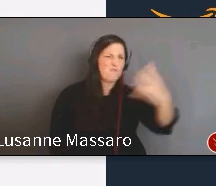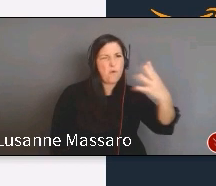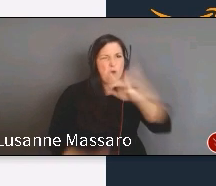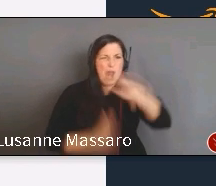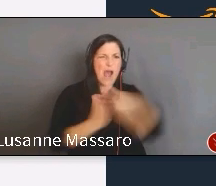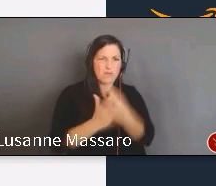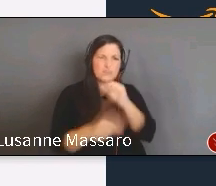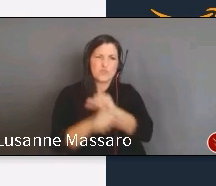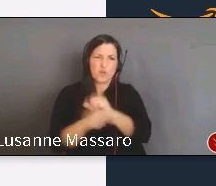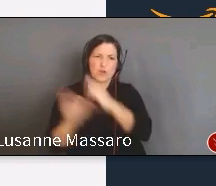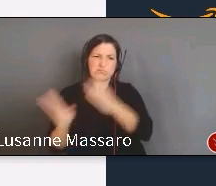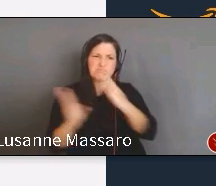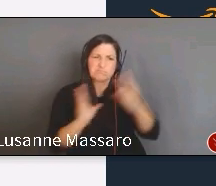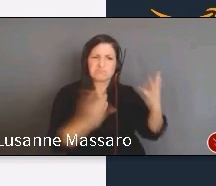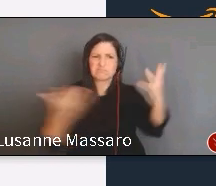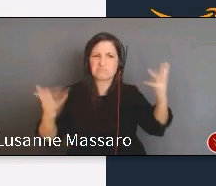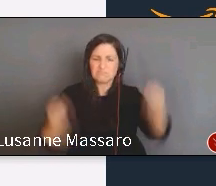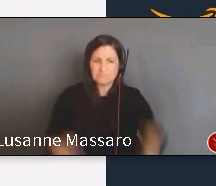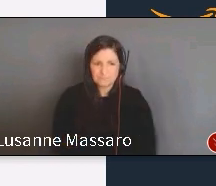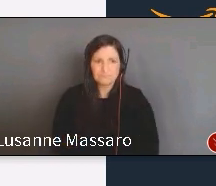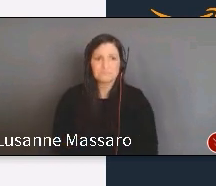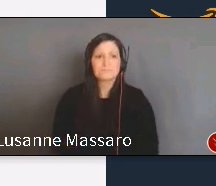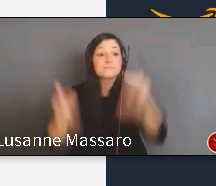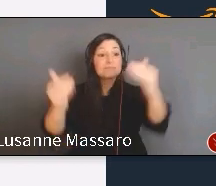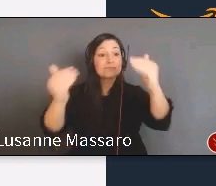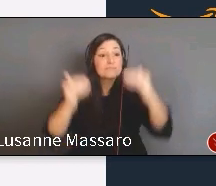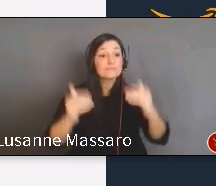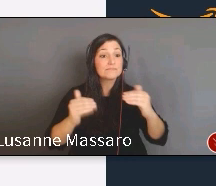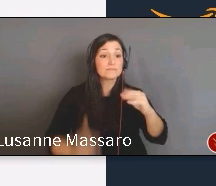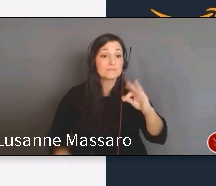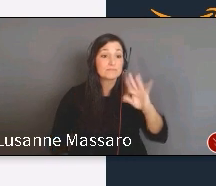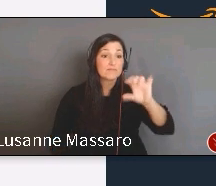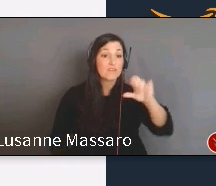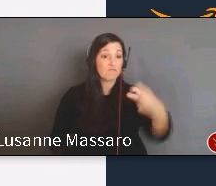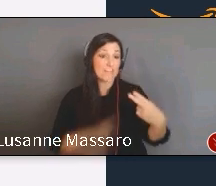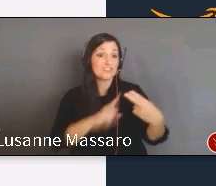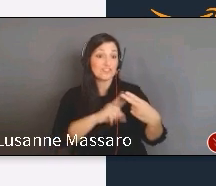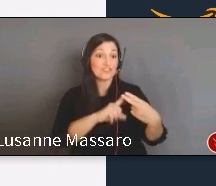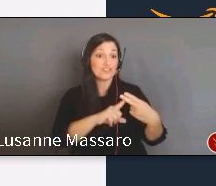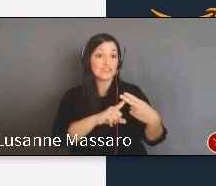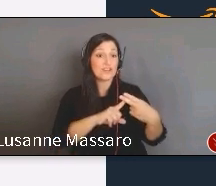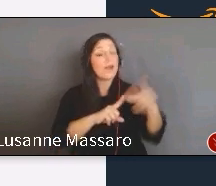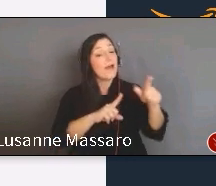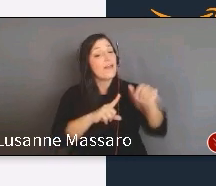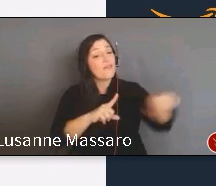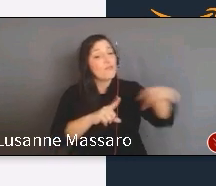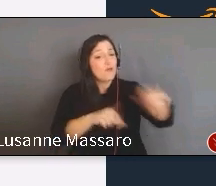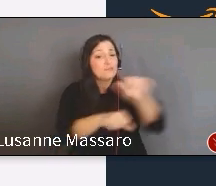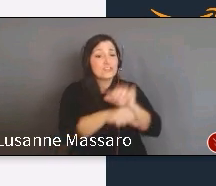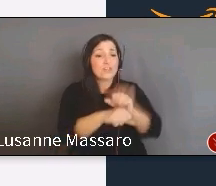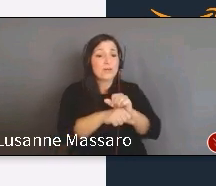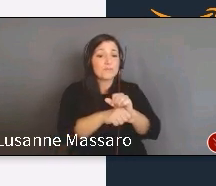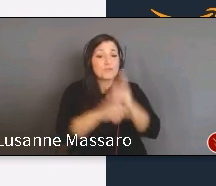right. Now we have fresh. At our fresh locations, you will be preparing and packing orders placed